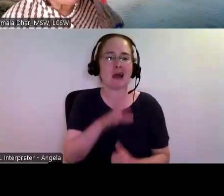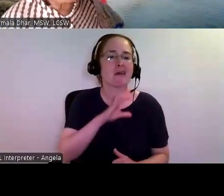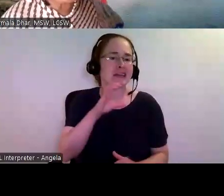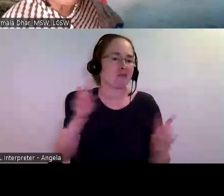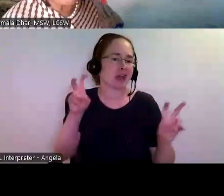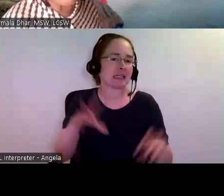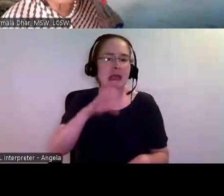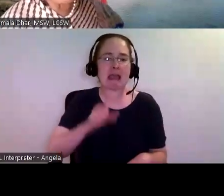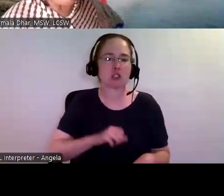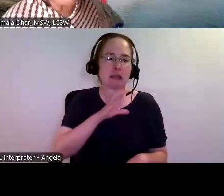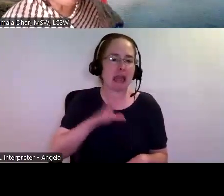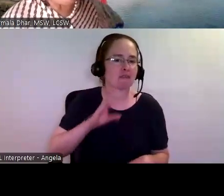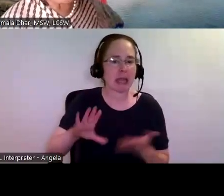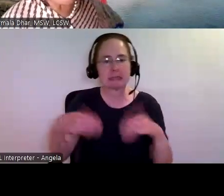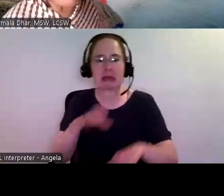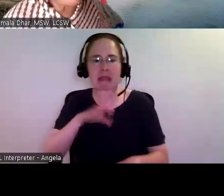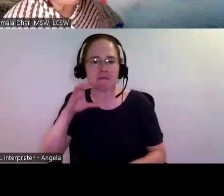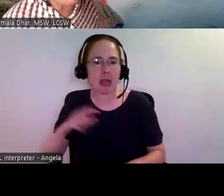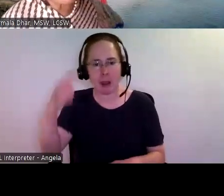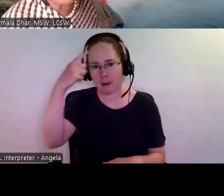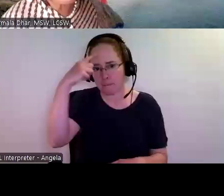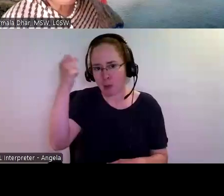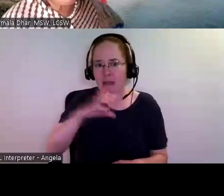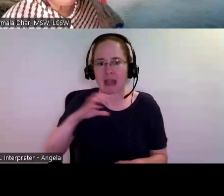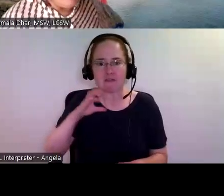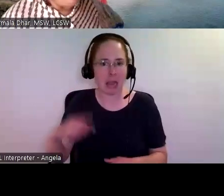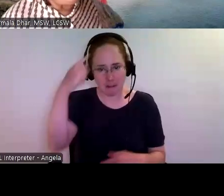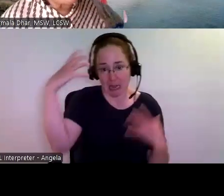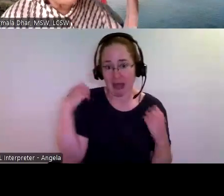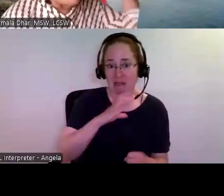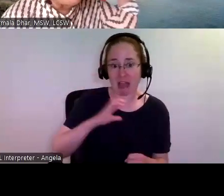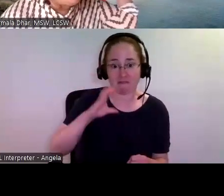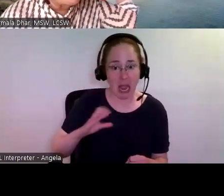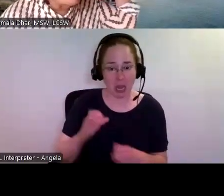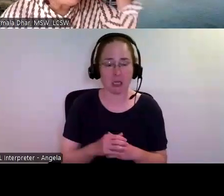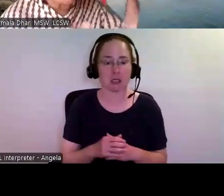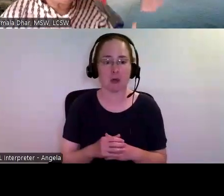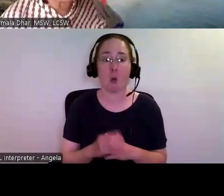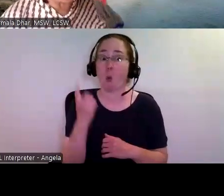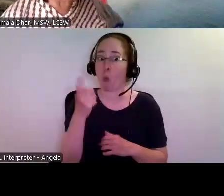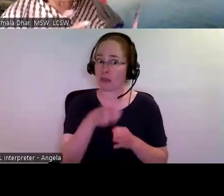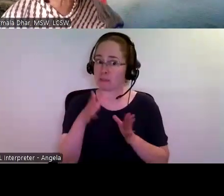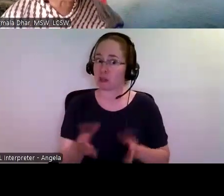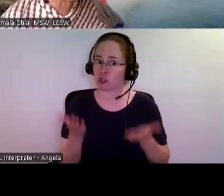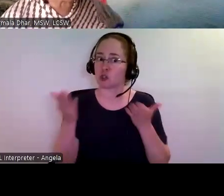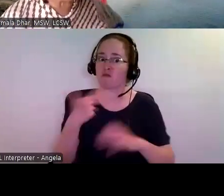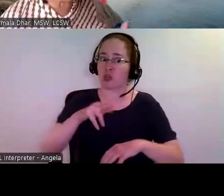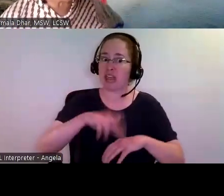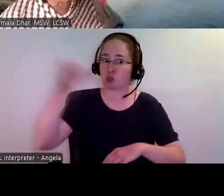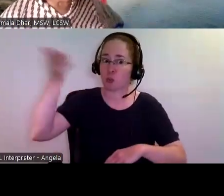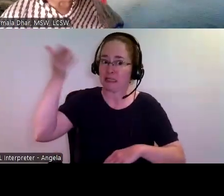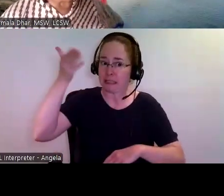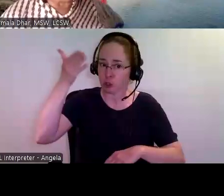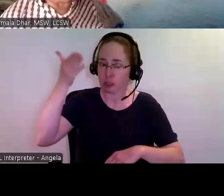cafes are aging cafes, death cafe, memory cafe, mental health cafes. In fact, one of our specialists did a national